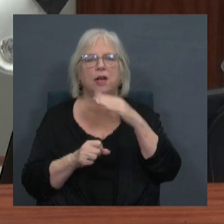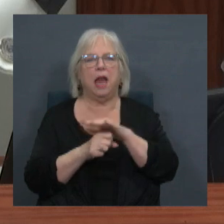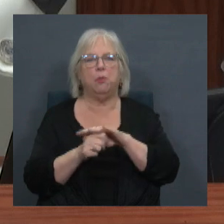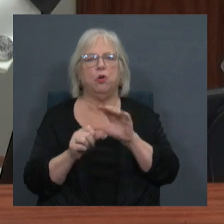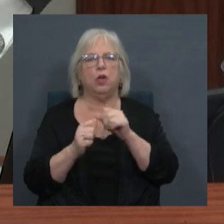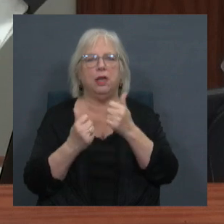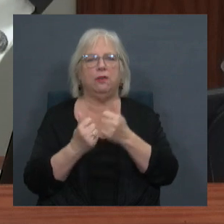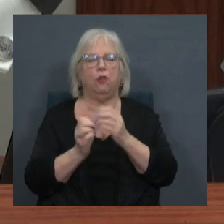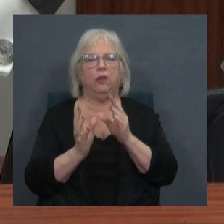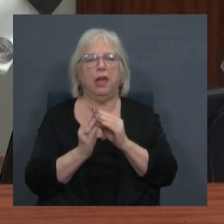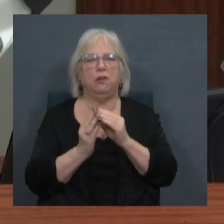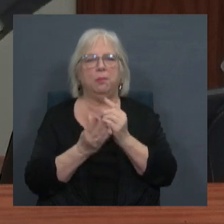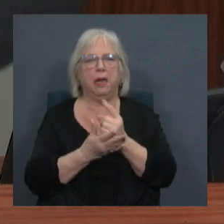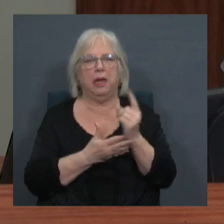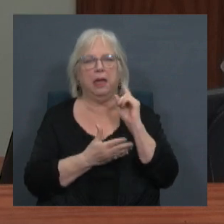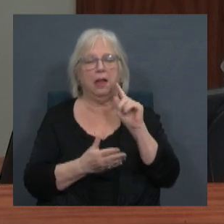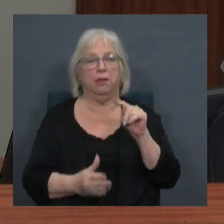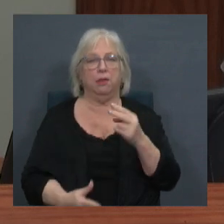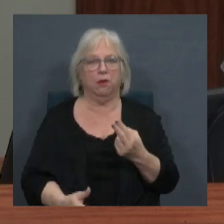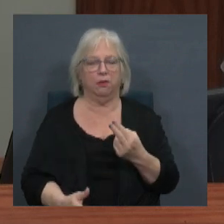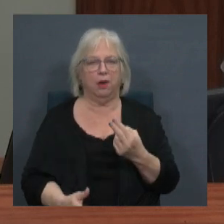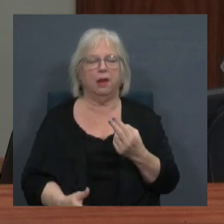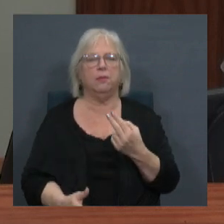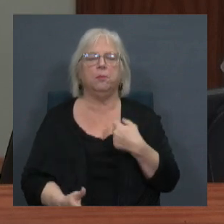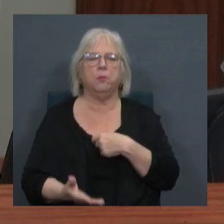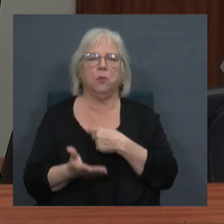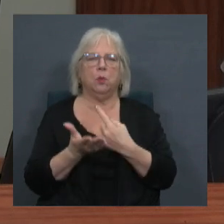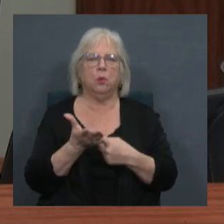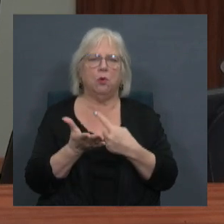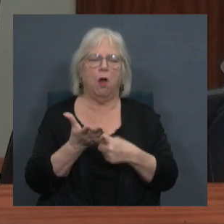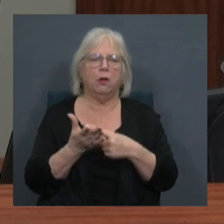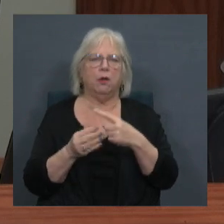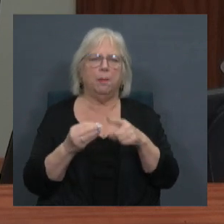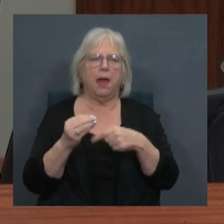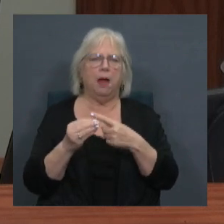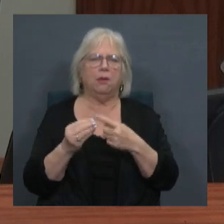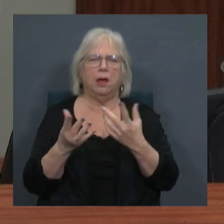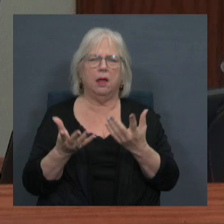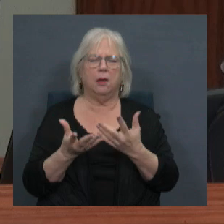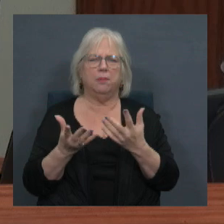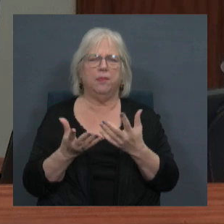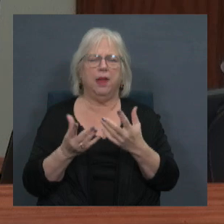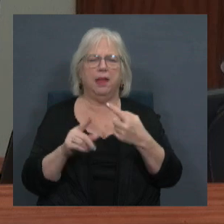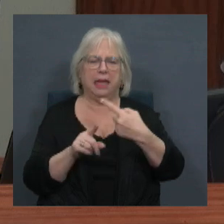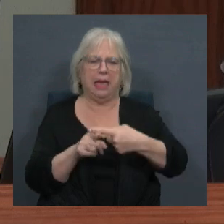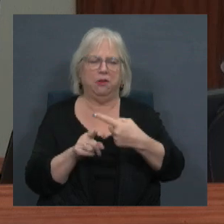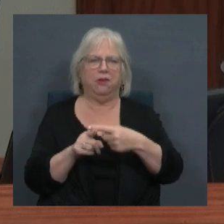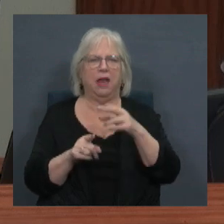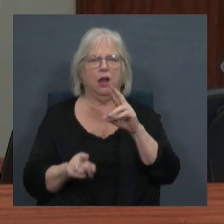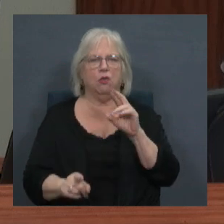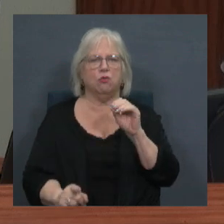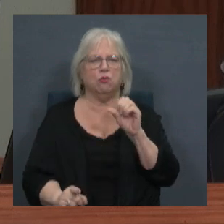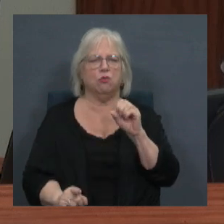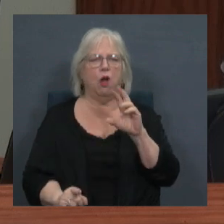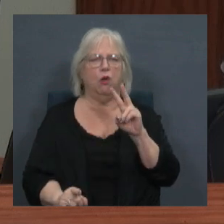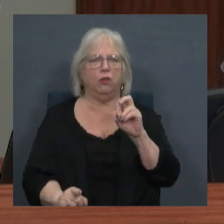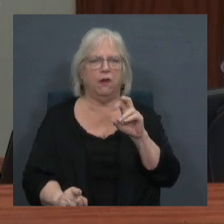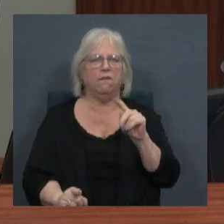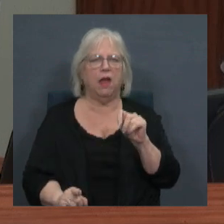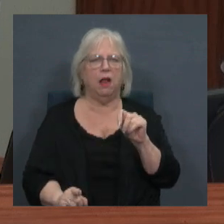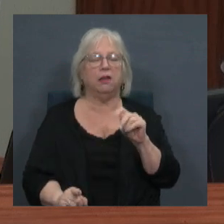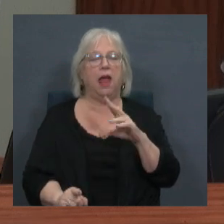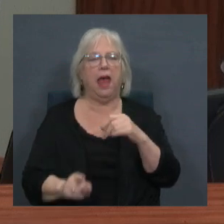past Thursday. We talked about the intersection at Roosevelt and Martin Luther